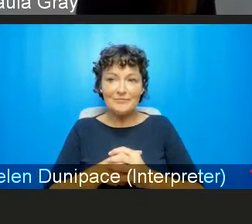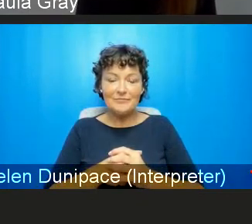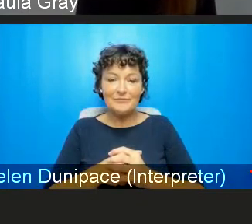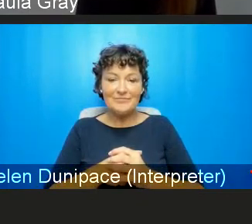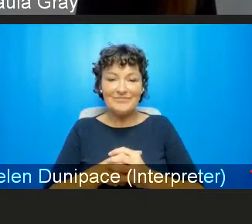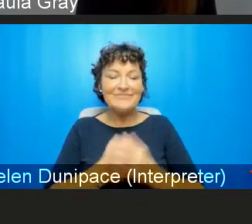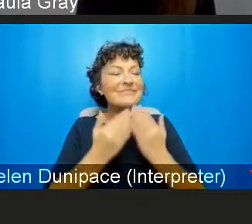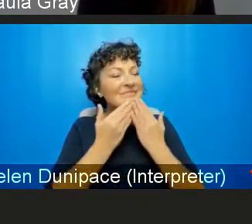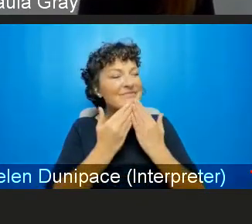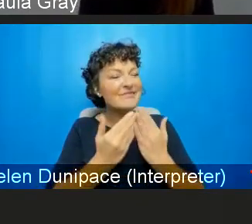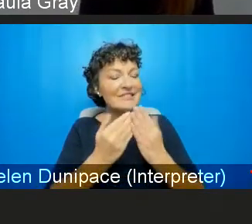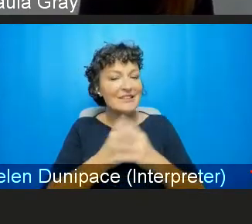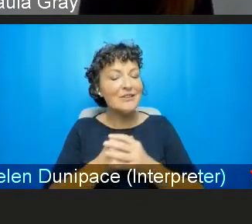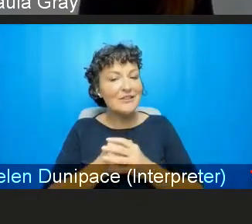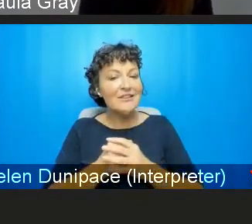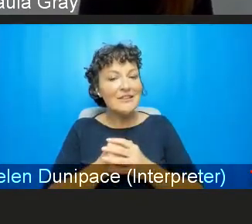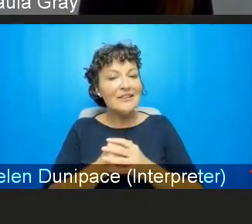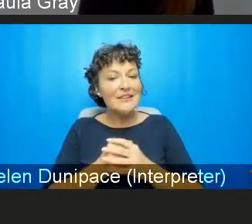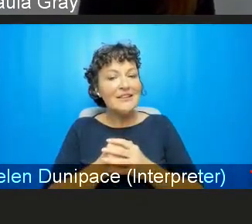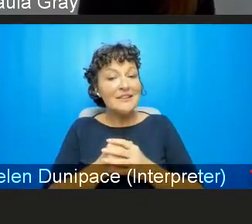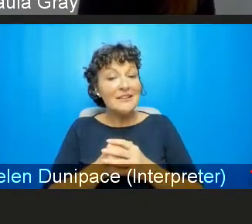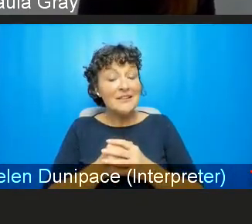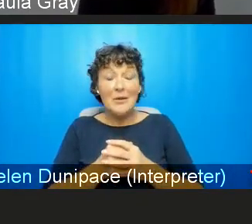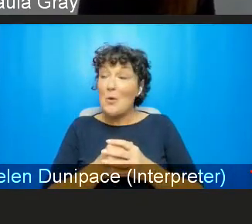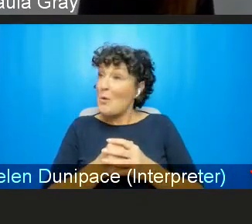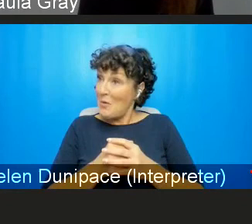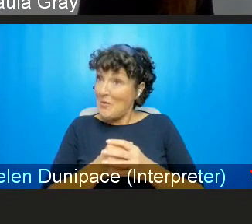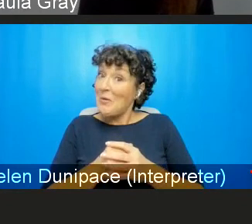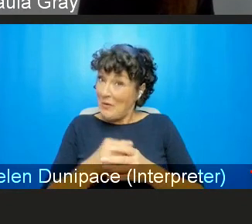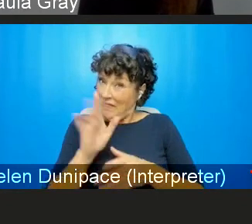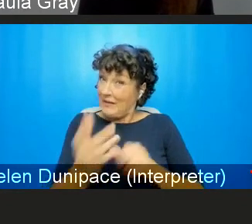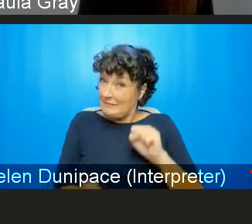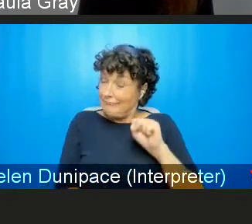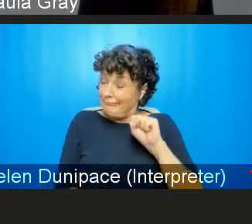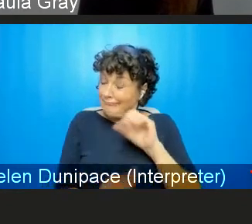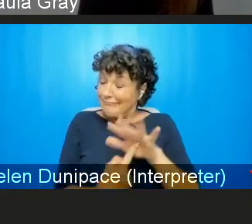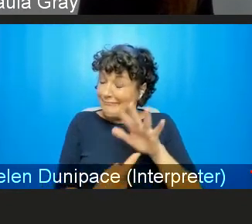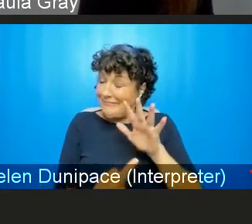Thank you. Yes, I think that's a key point,